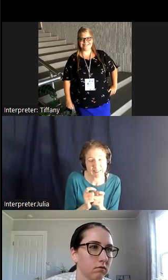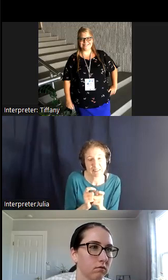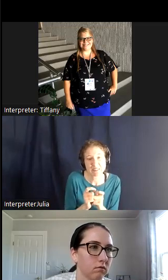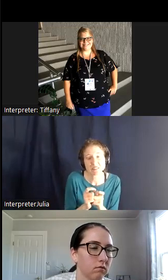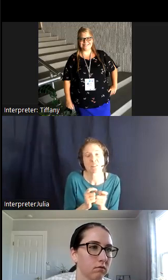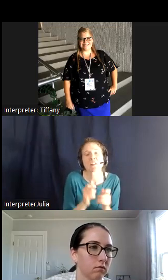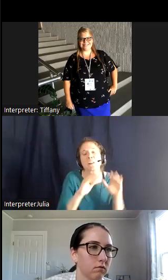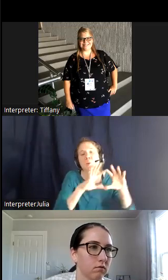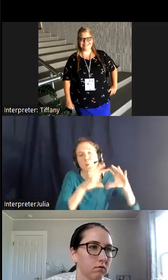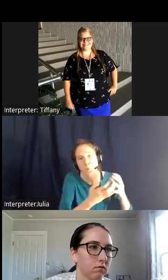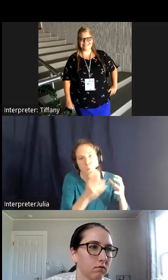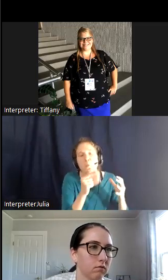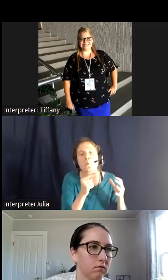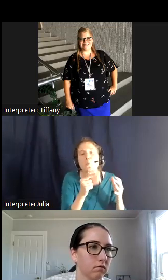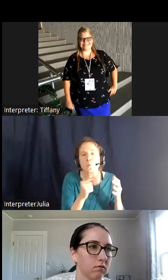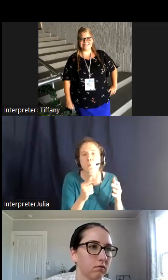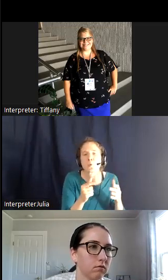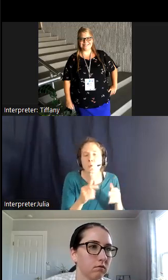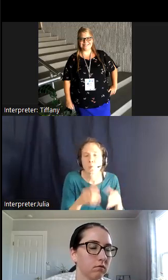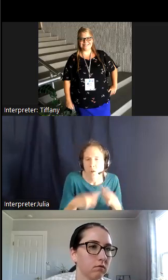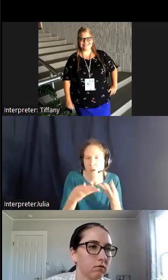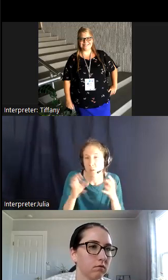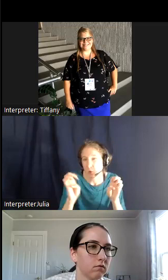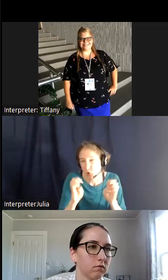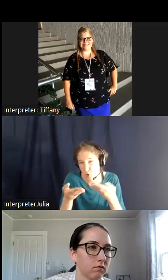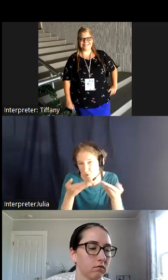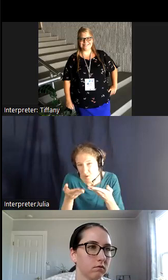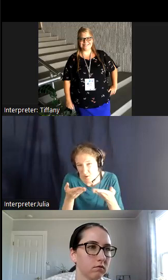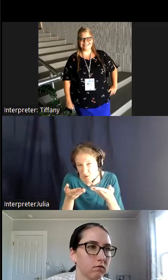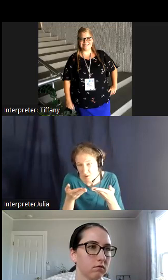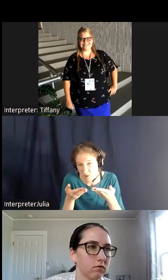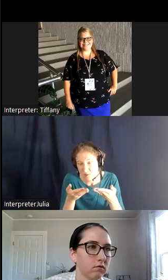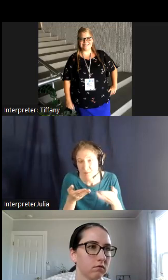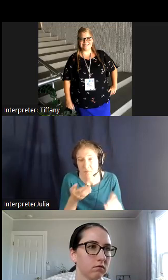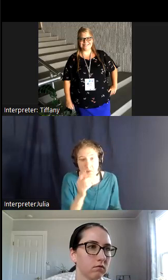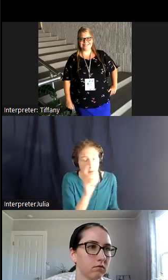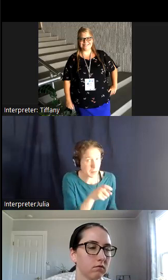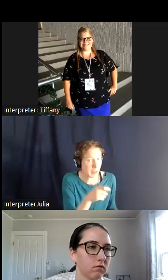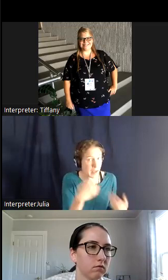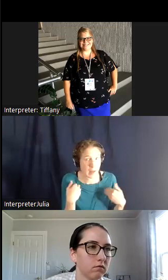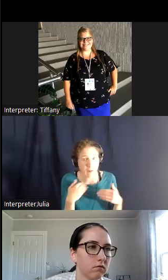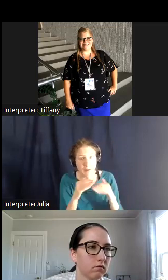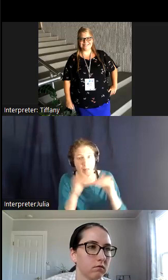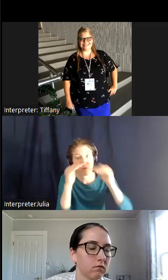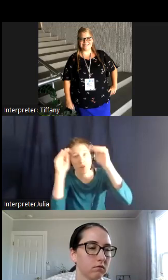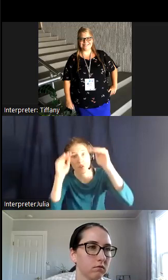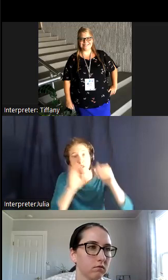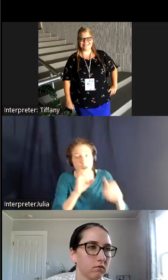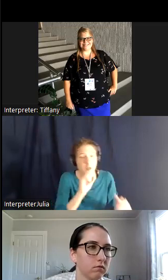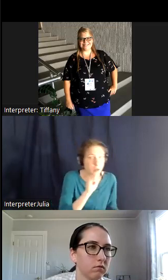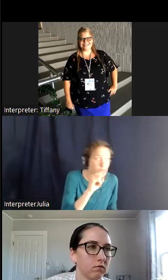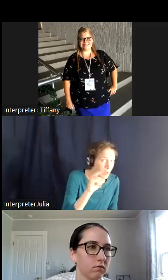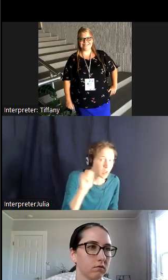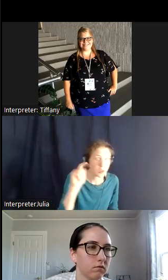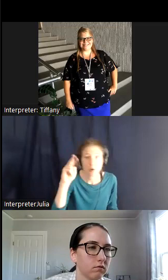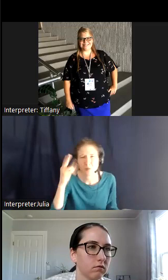crisis services wouldn't necessarily need to create levels between CSU and ATU. And the strong